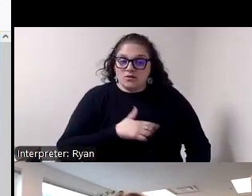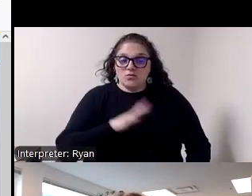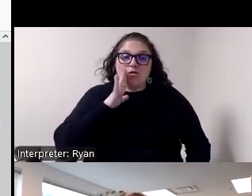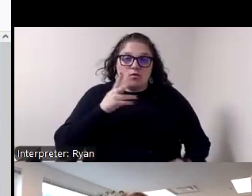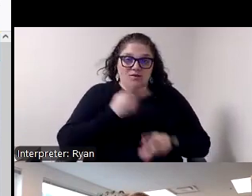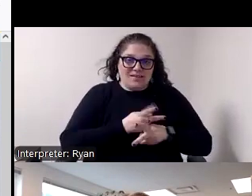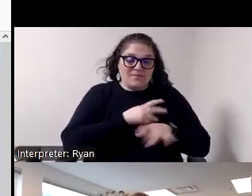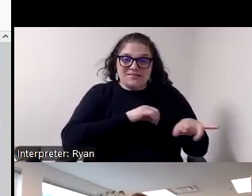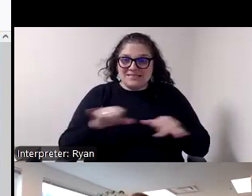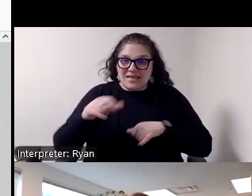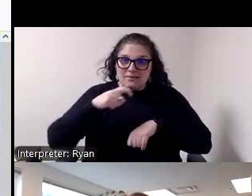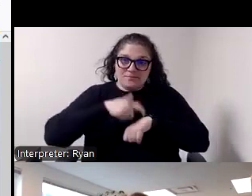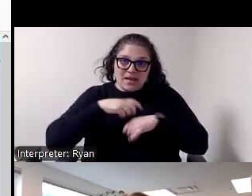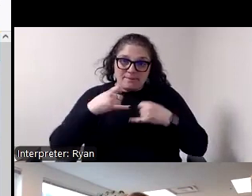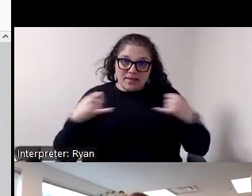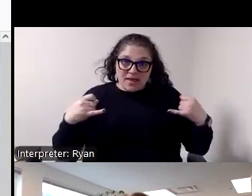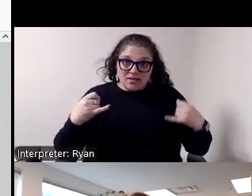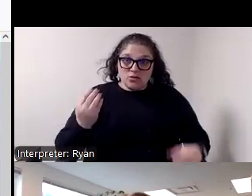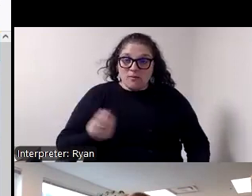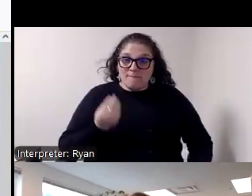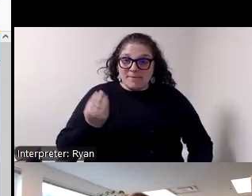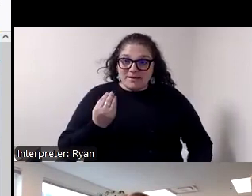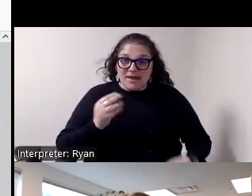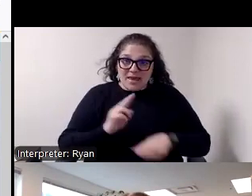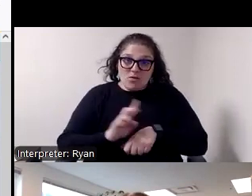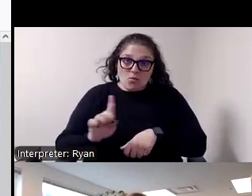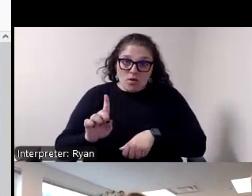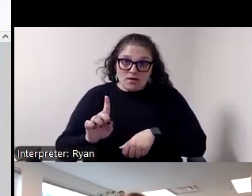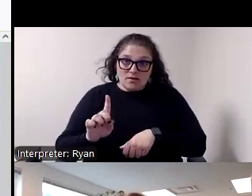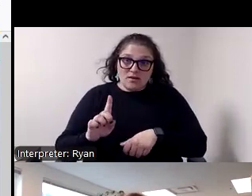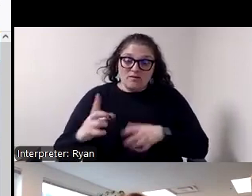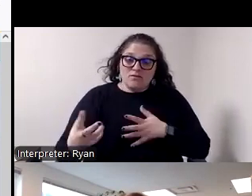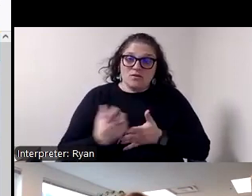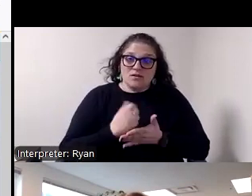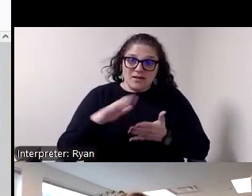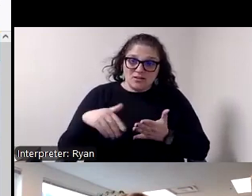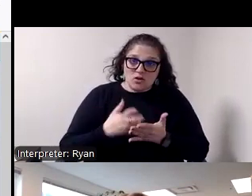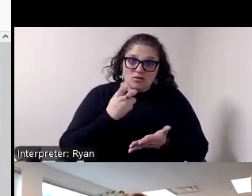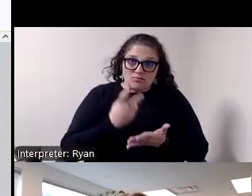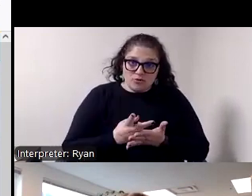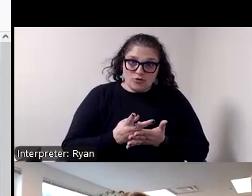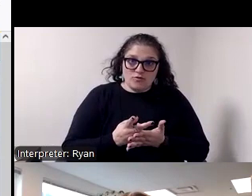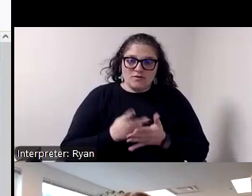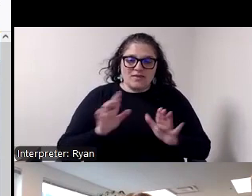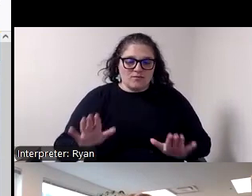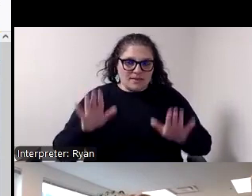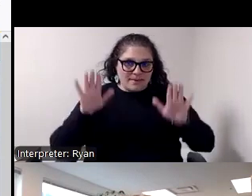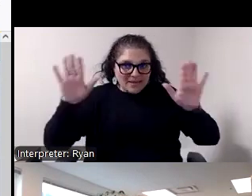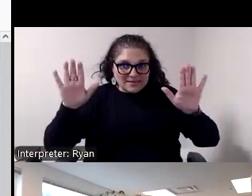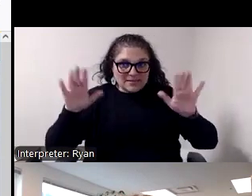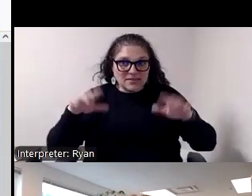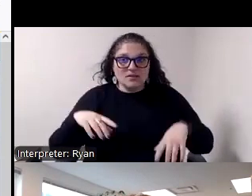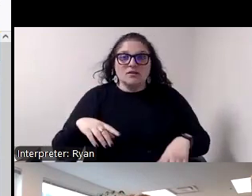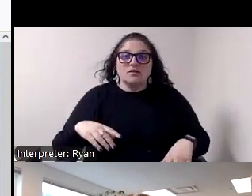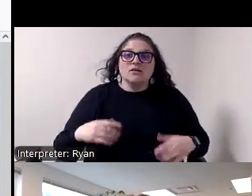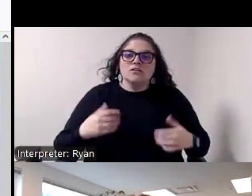deadline. So Monday at 1, if you could get all the timesheets approved by then, that would be amazing. That way I